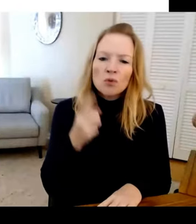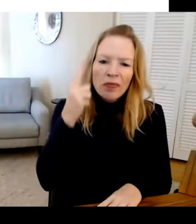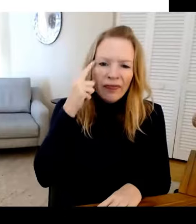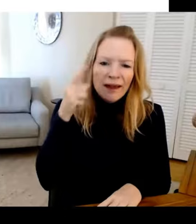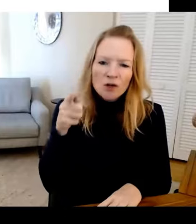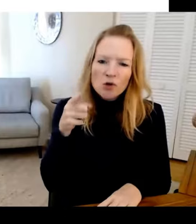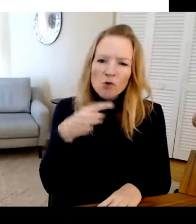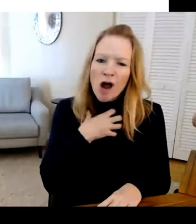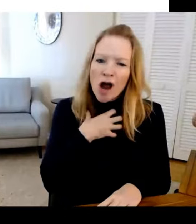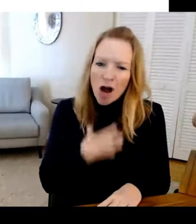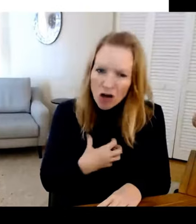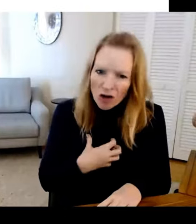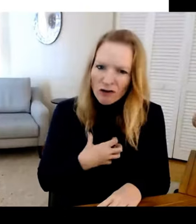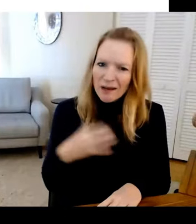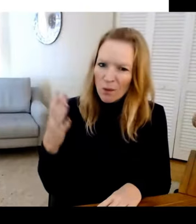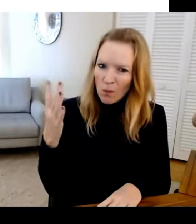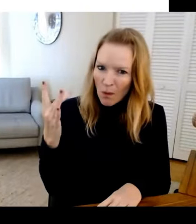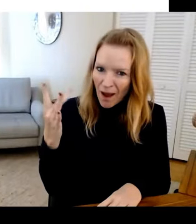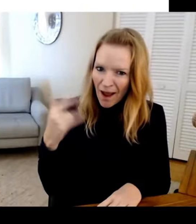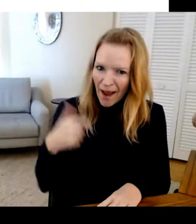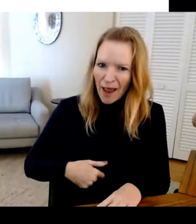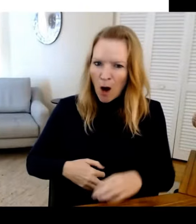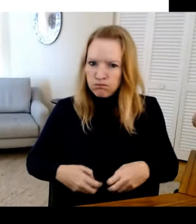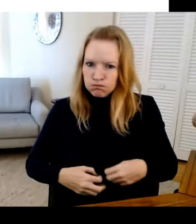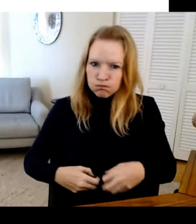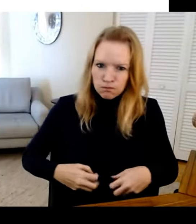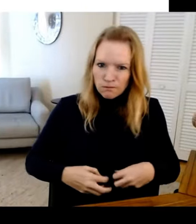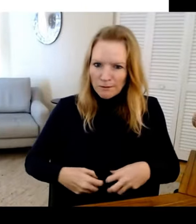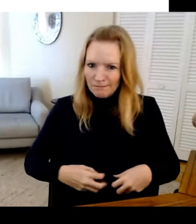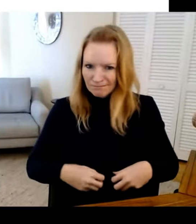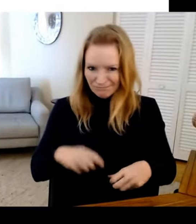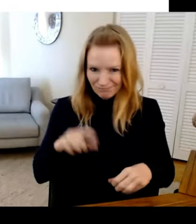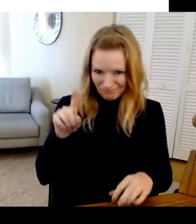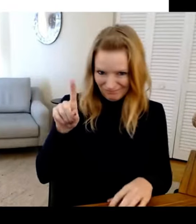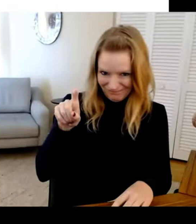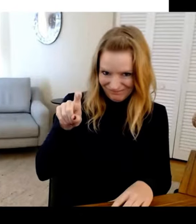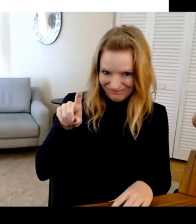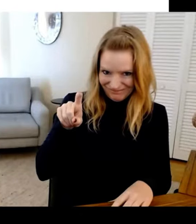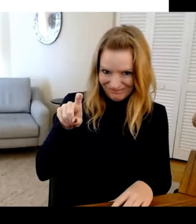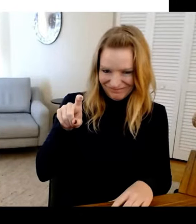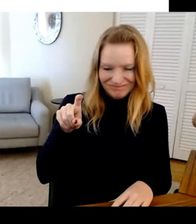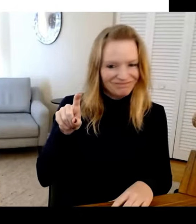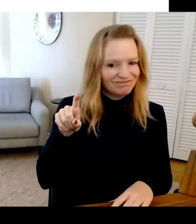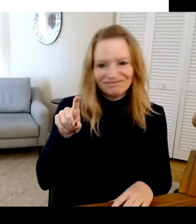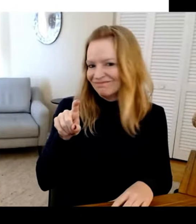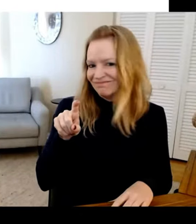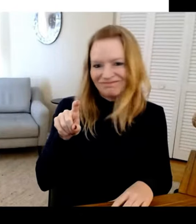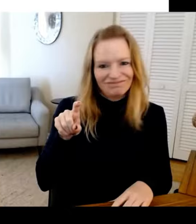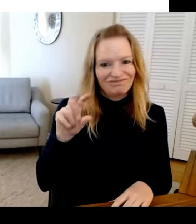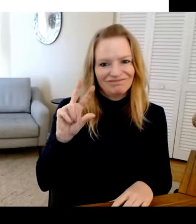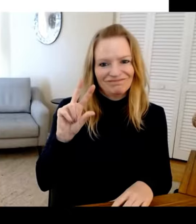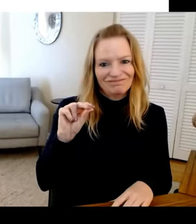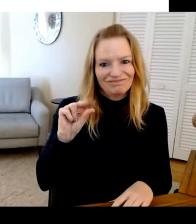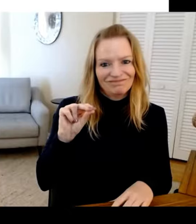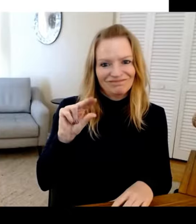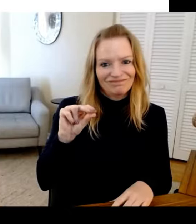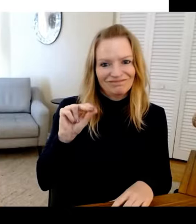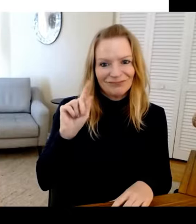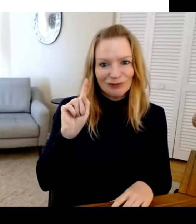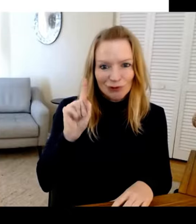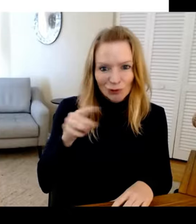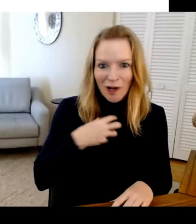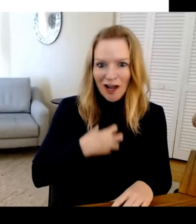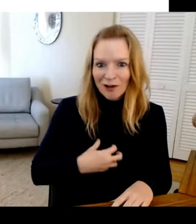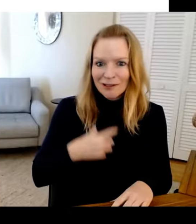digestion. When you think you're hungry, why is it? Because that feeling of your stomach growling? No,